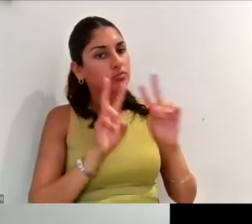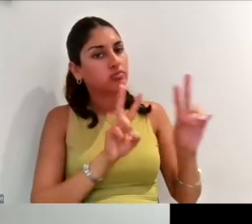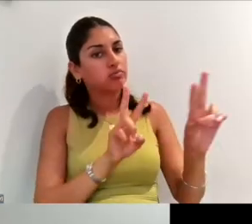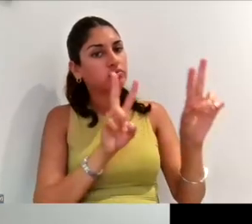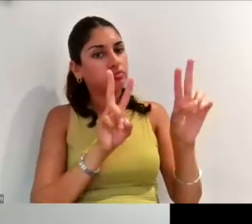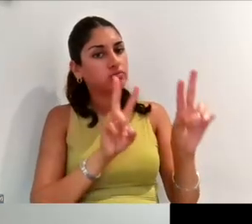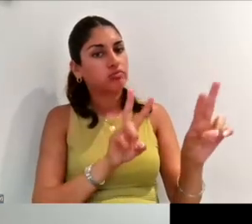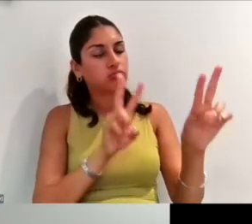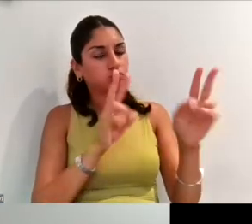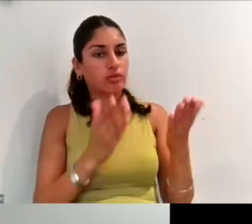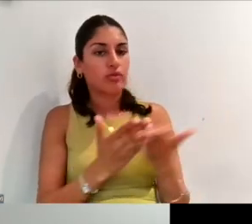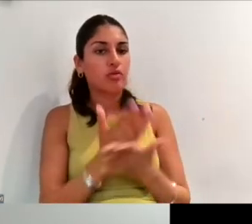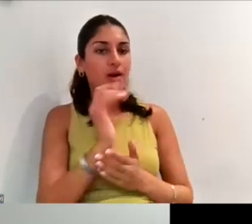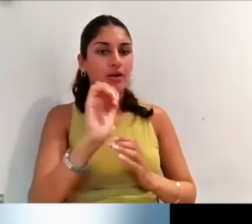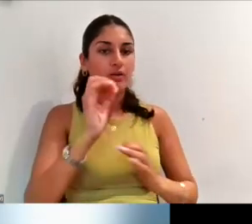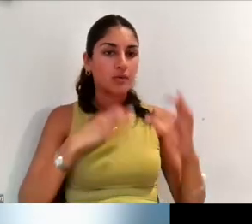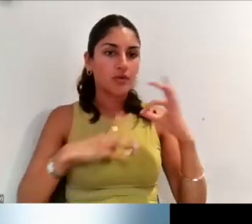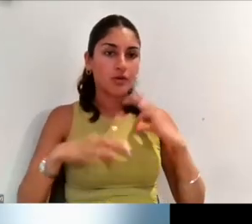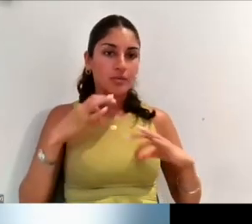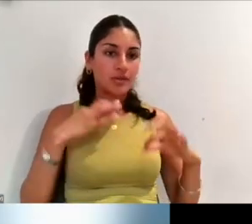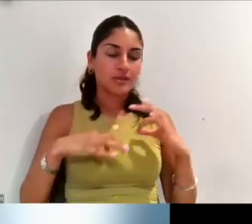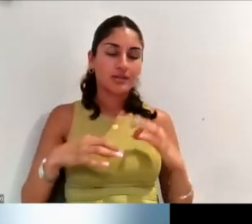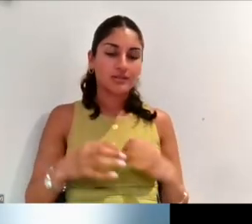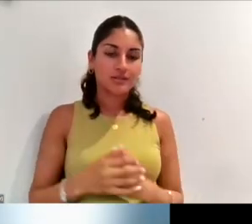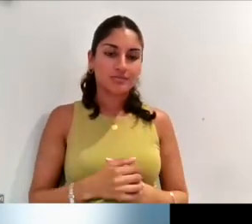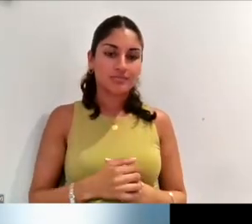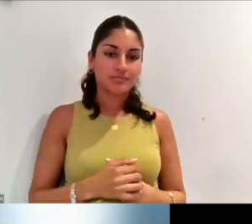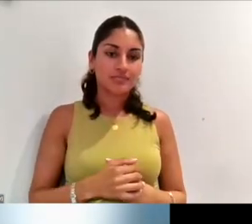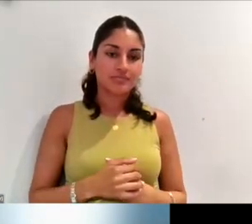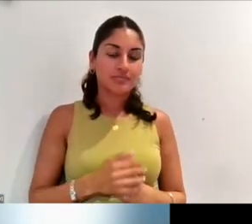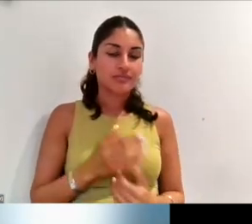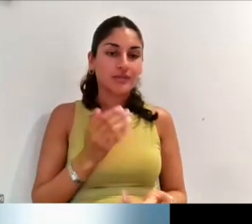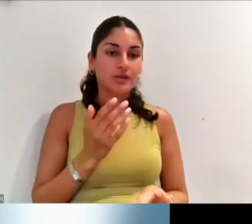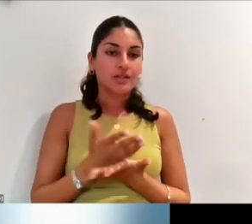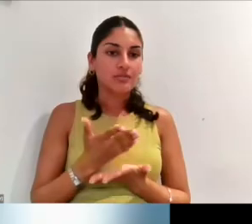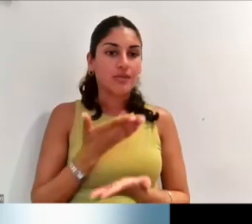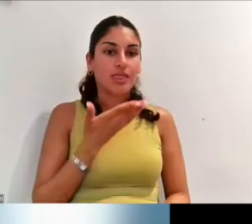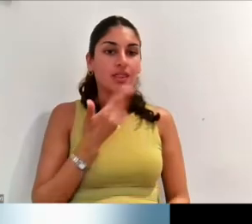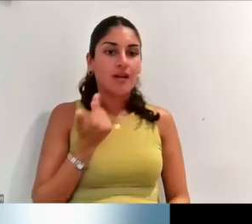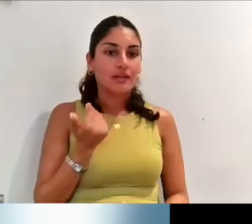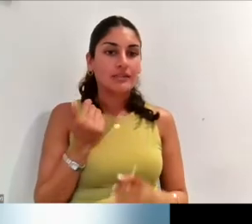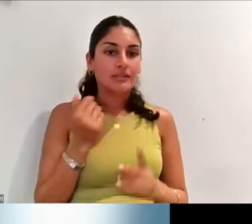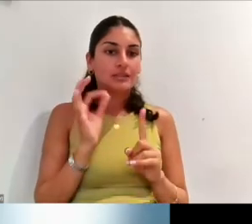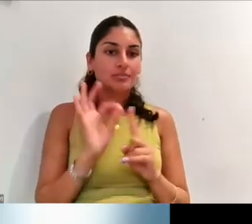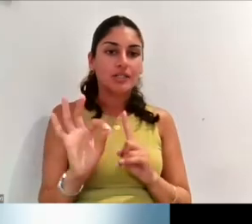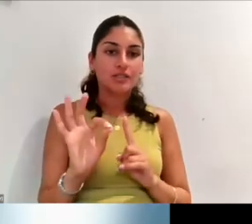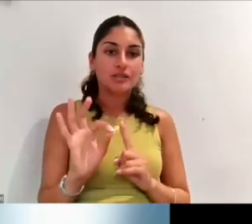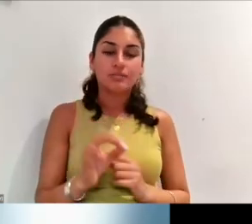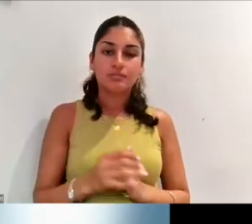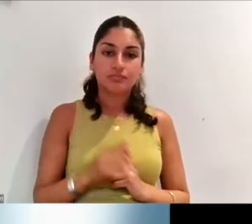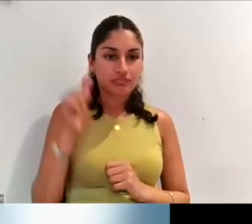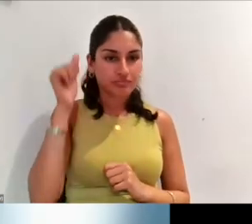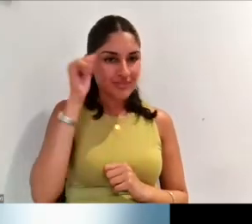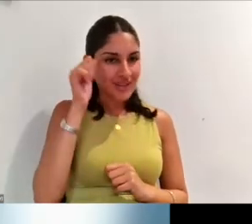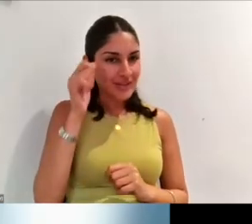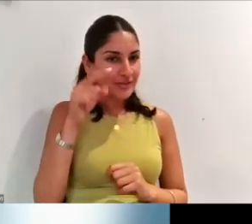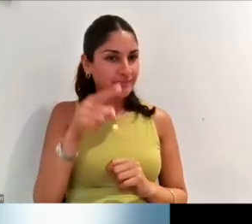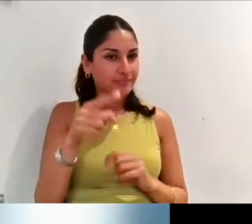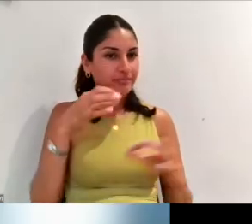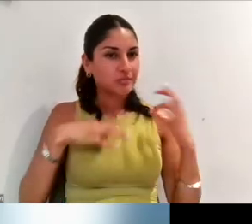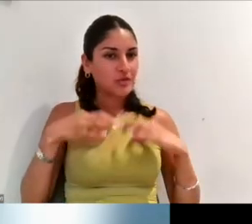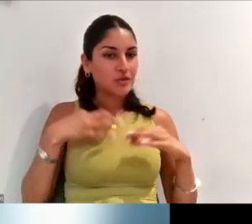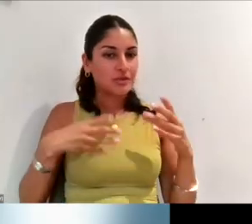you. It Yeah. was beautiful. And I know this is part of a project that is